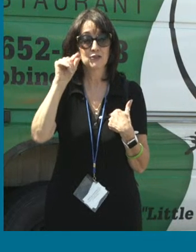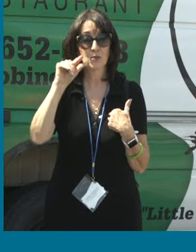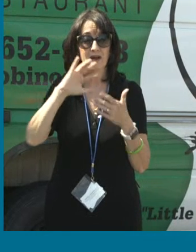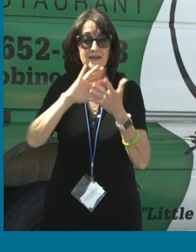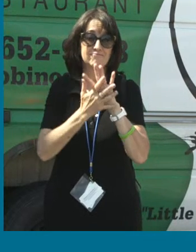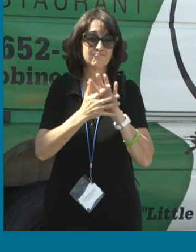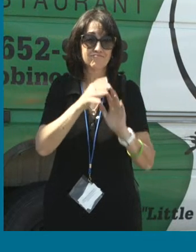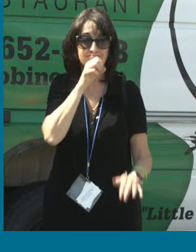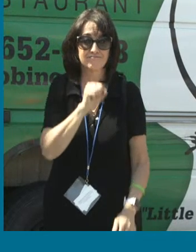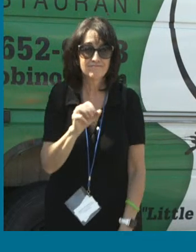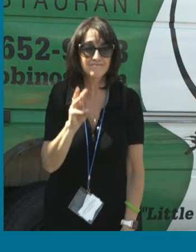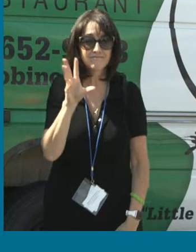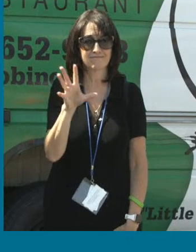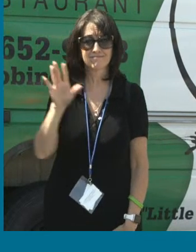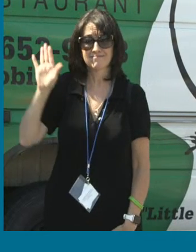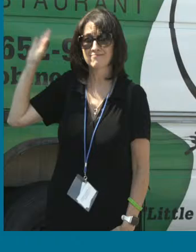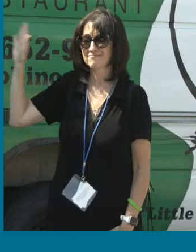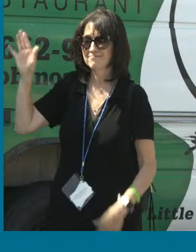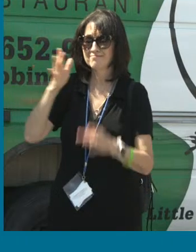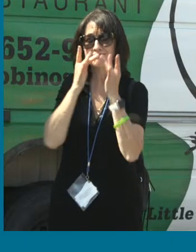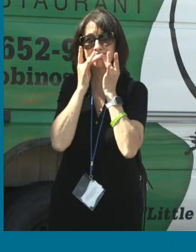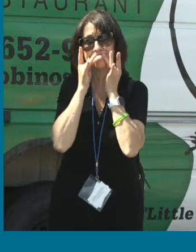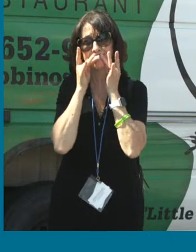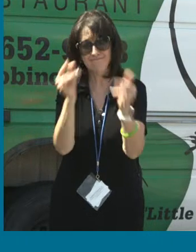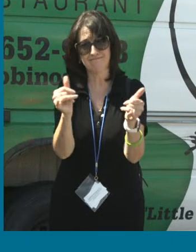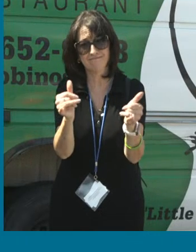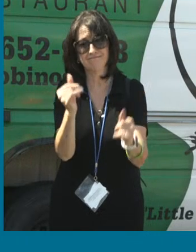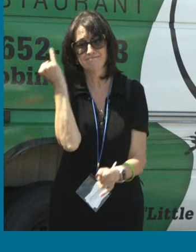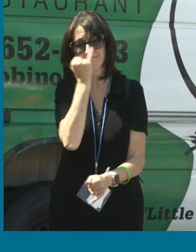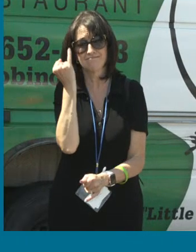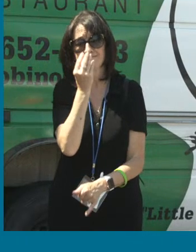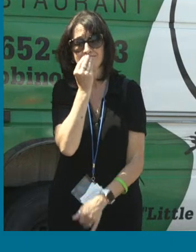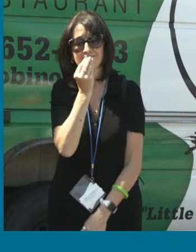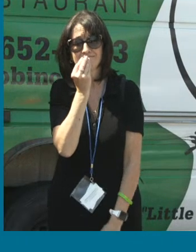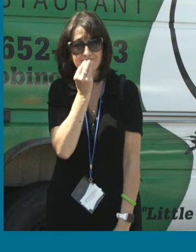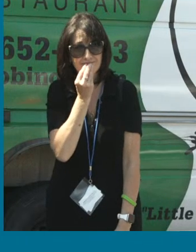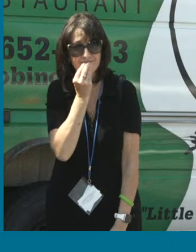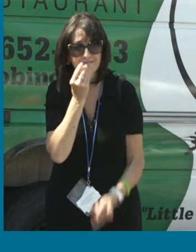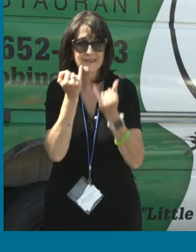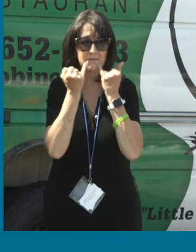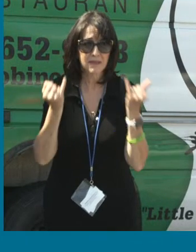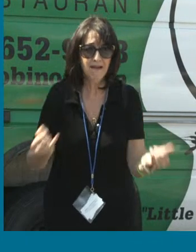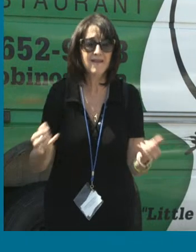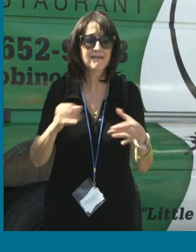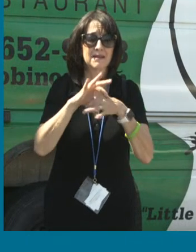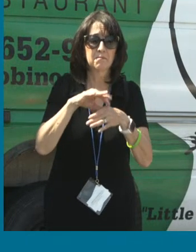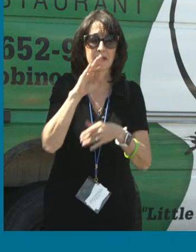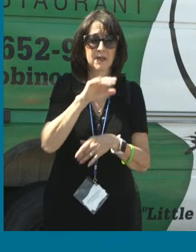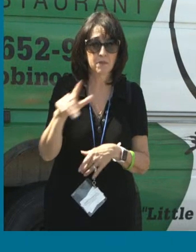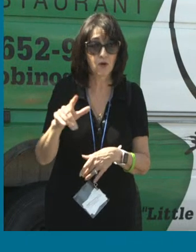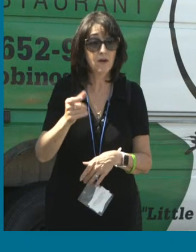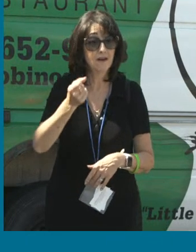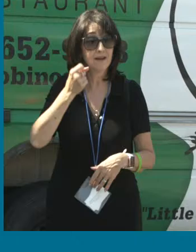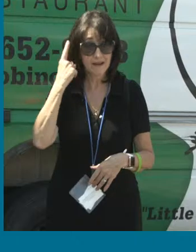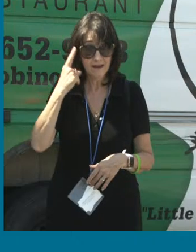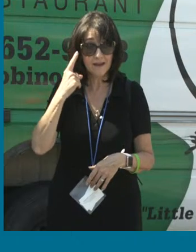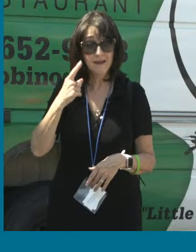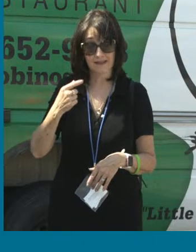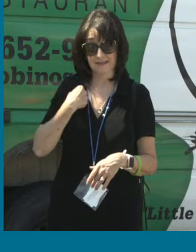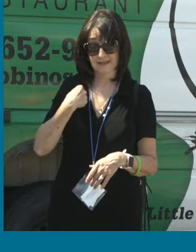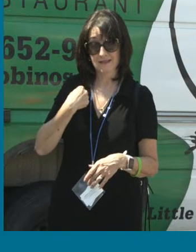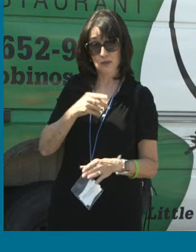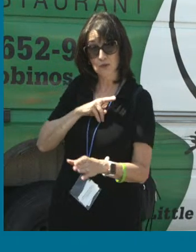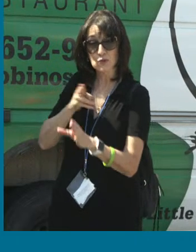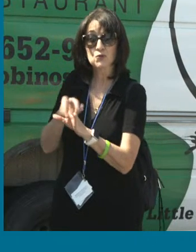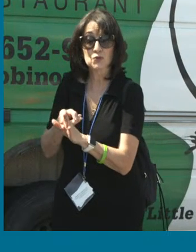great spaghetti and meatballs. And this incentive program is a twofer, right? I came in last Tuesday with